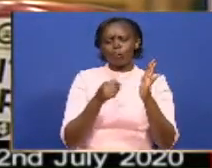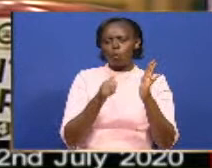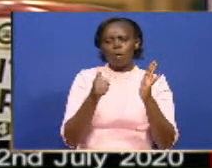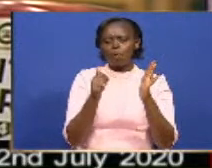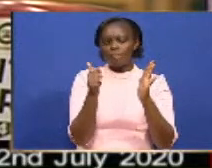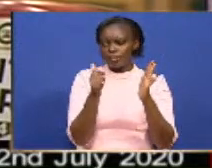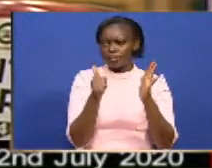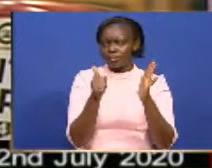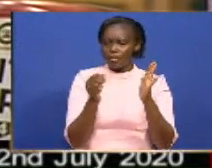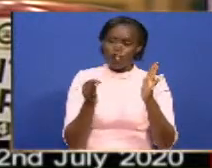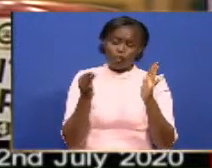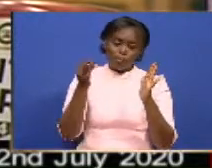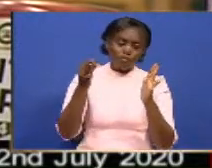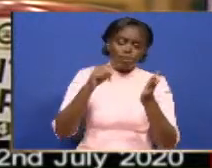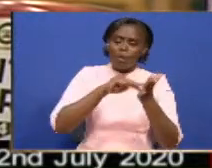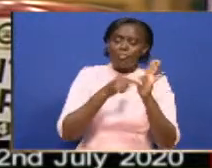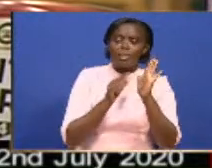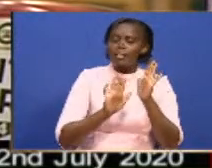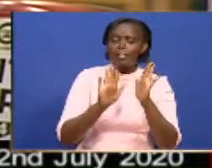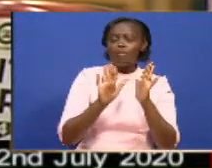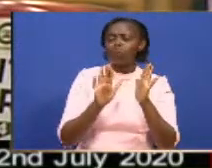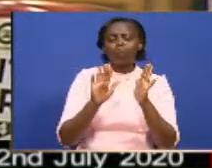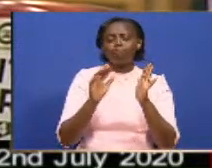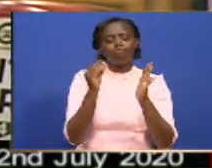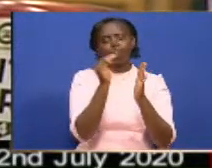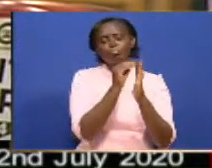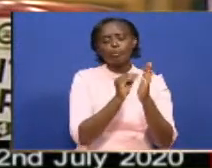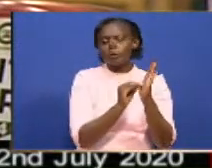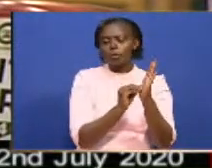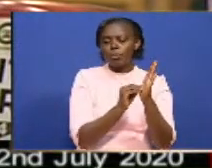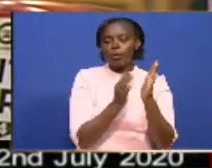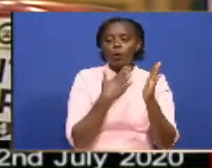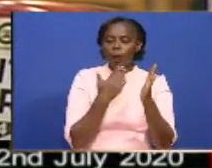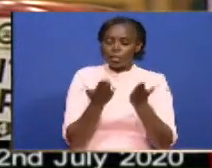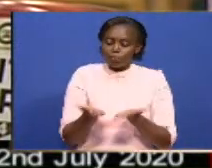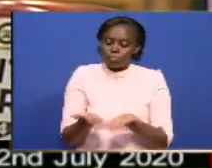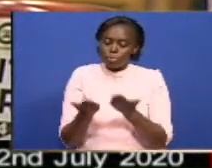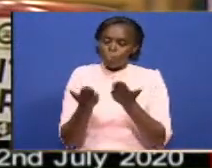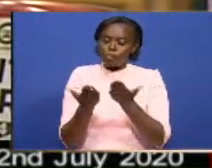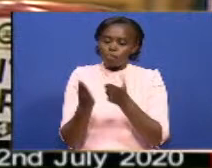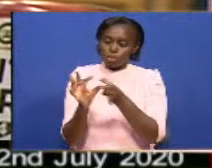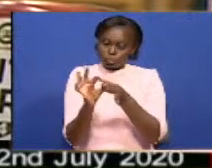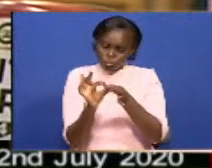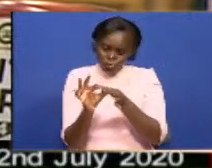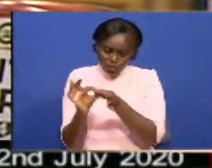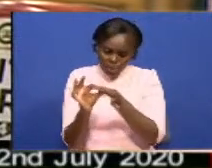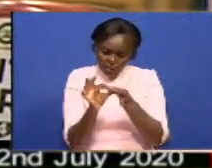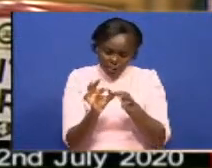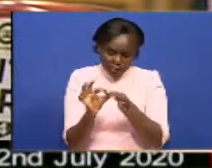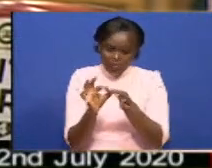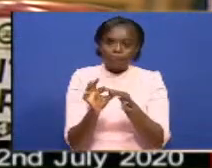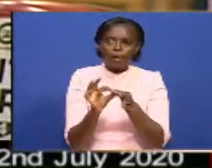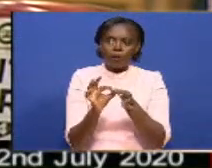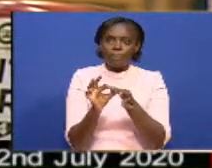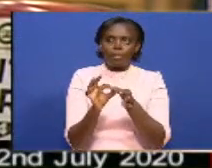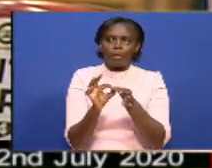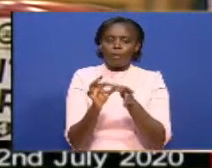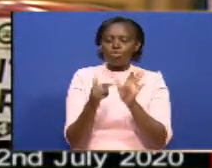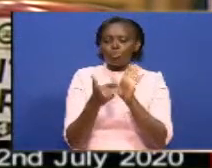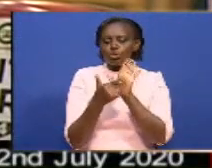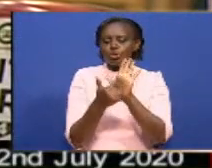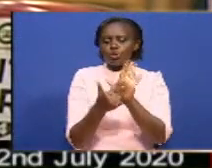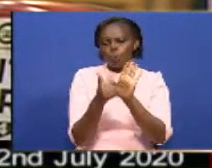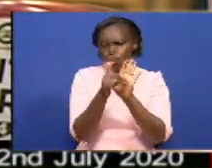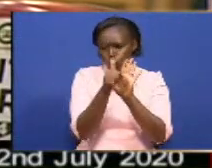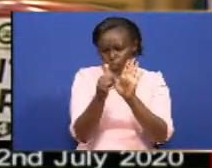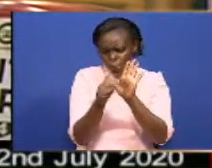their definitions, I want promotion of coexistence be spelled out